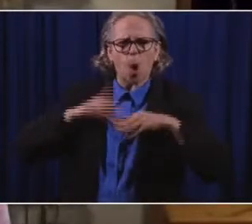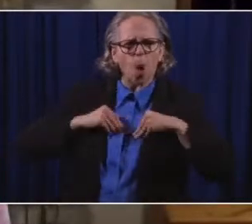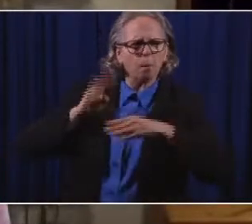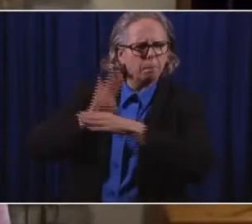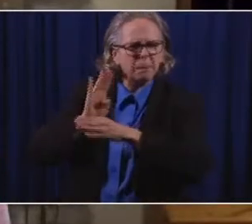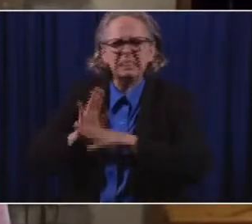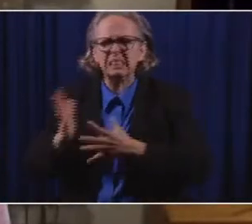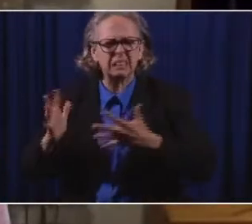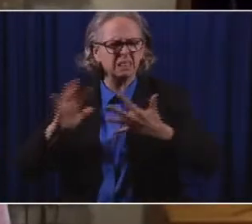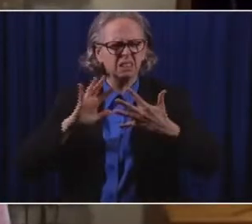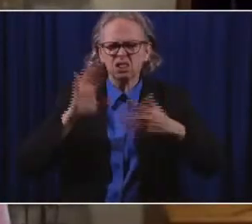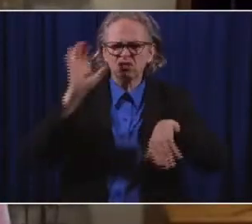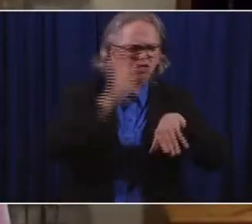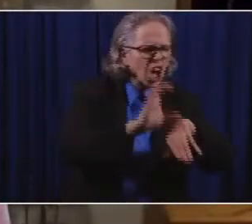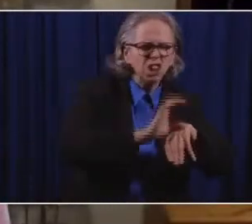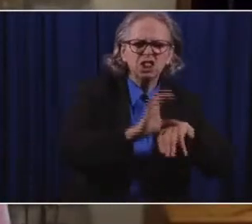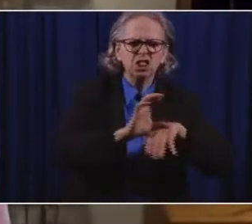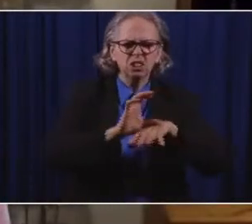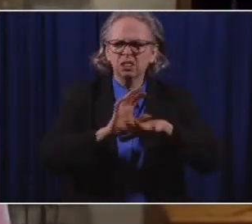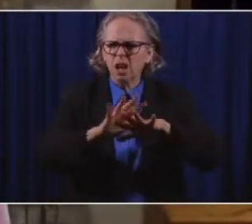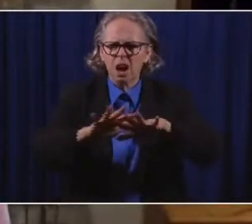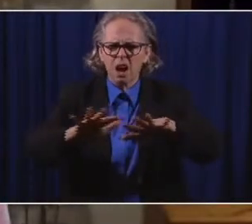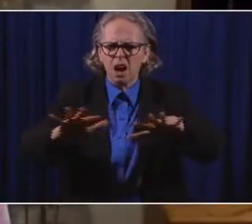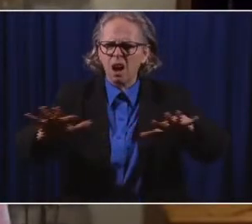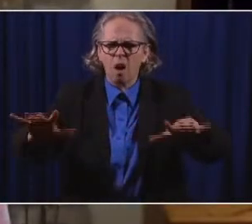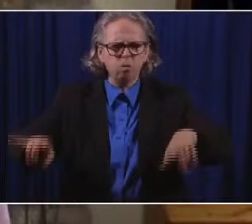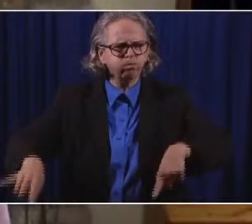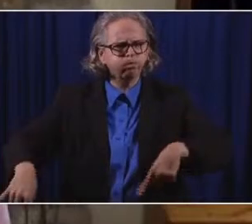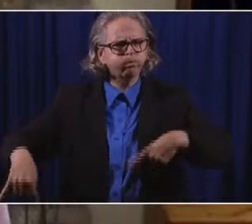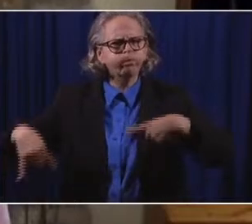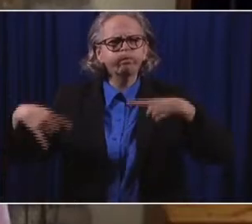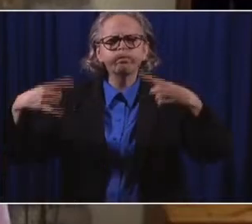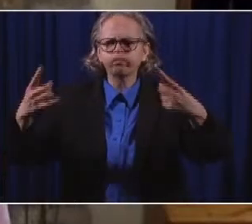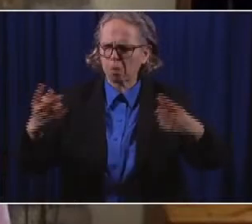our churches, our faith-based communities. So we've seen a lot of